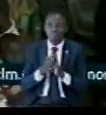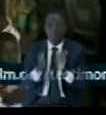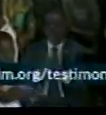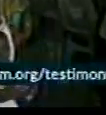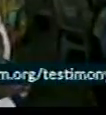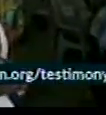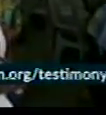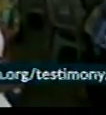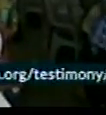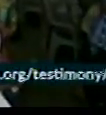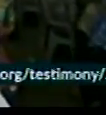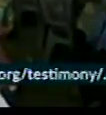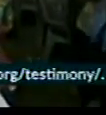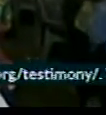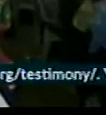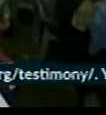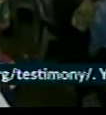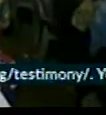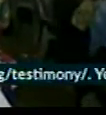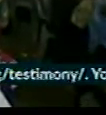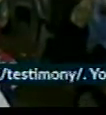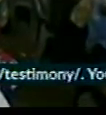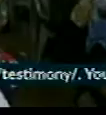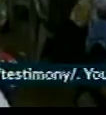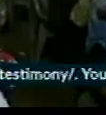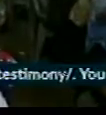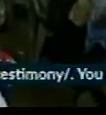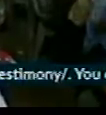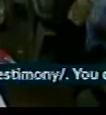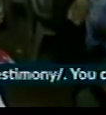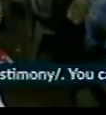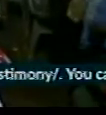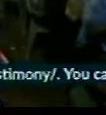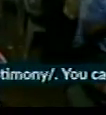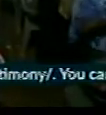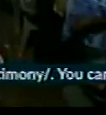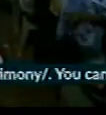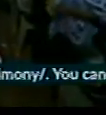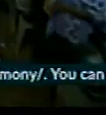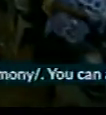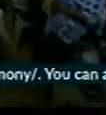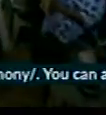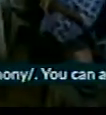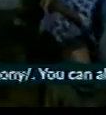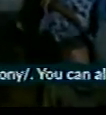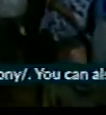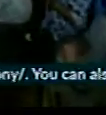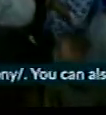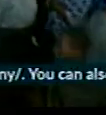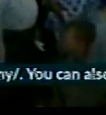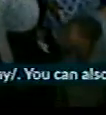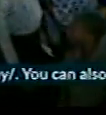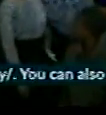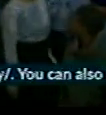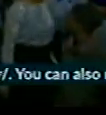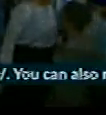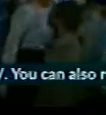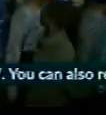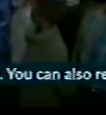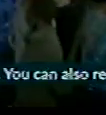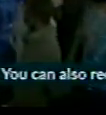ears, check your eyes. Check what parts of your body, whatever you've not been able to do